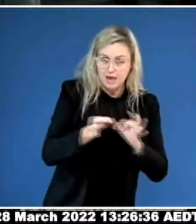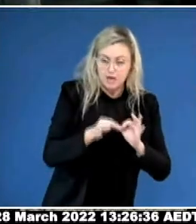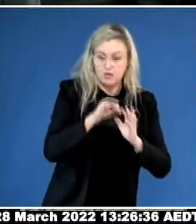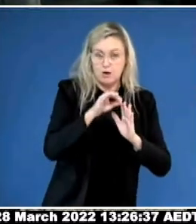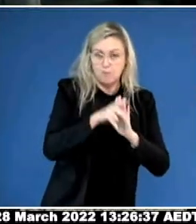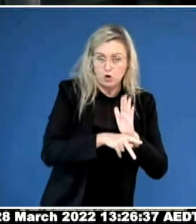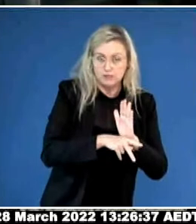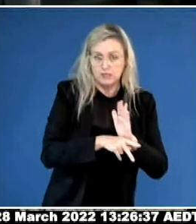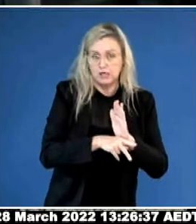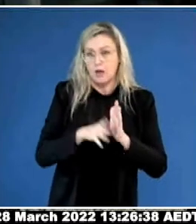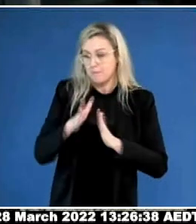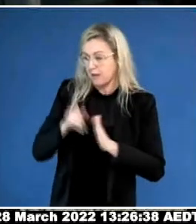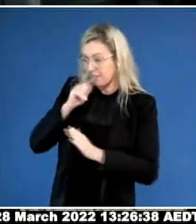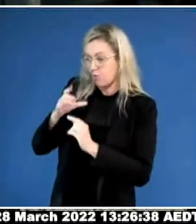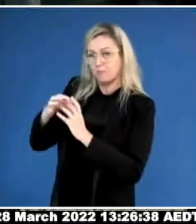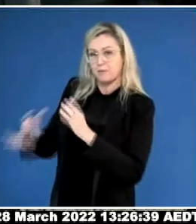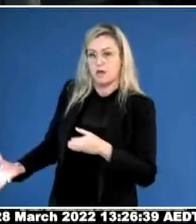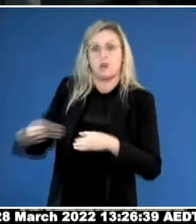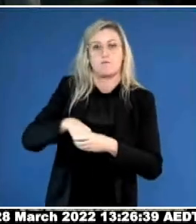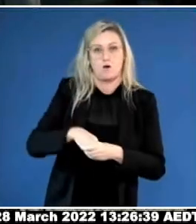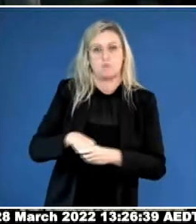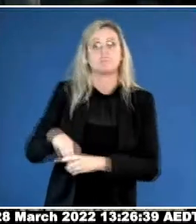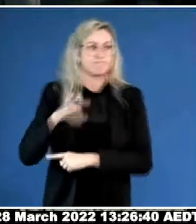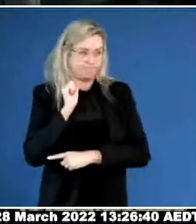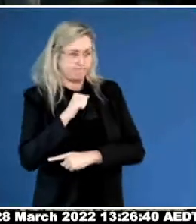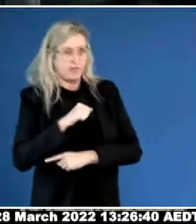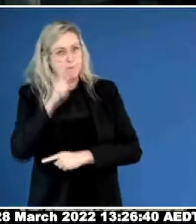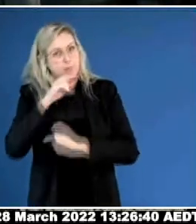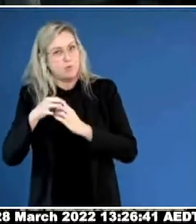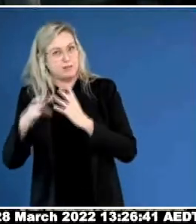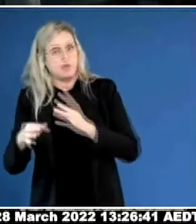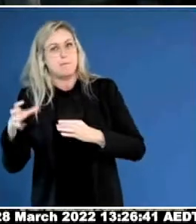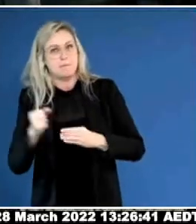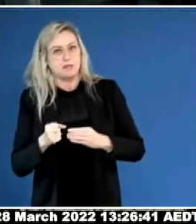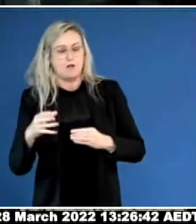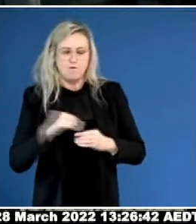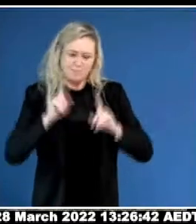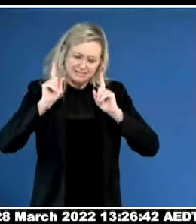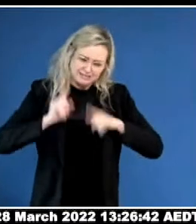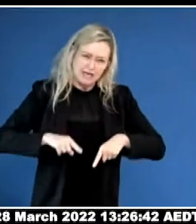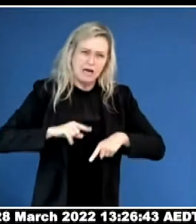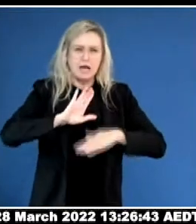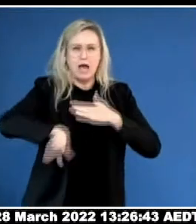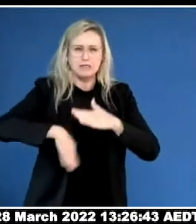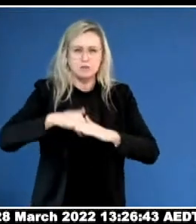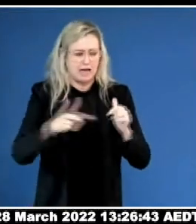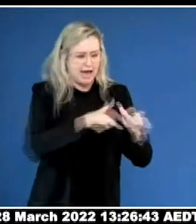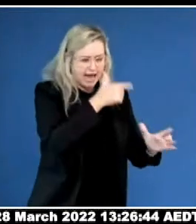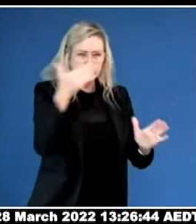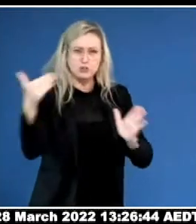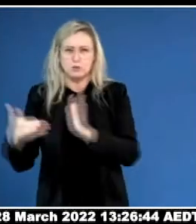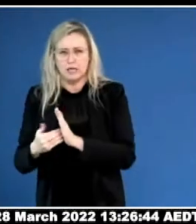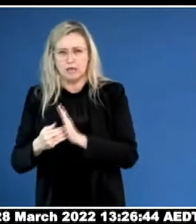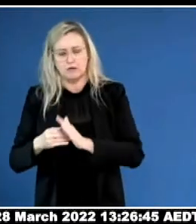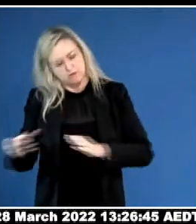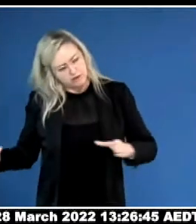with disability. It should be led by people with disability from the very beginning. when we're actually formulating, trying to